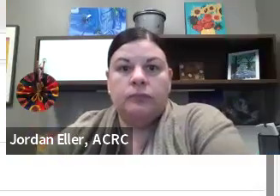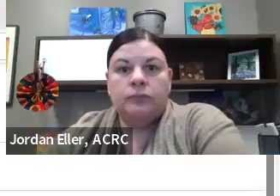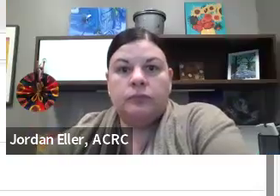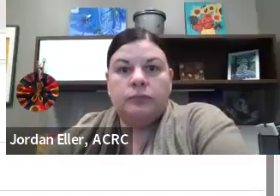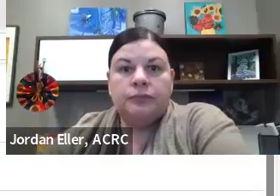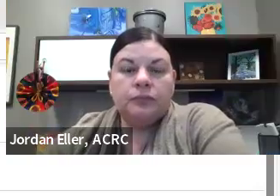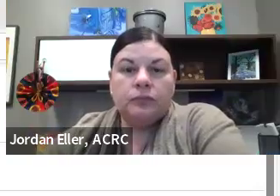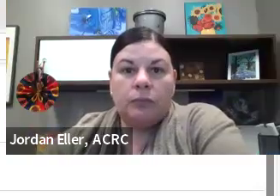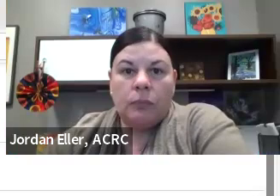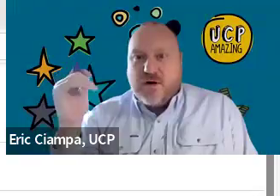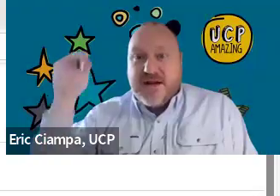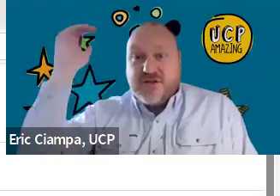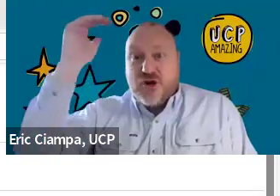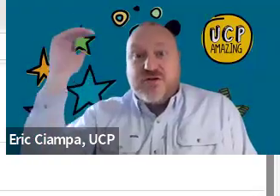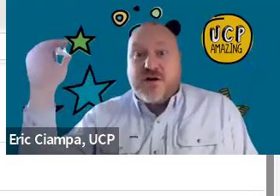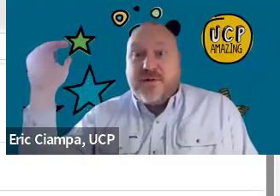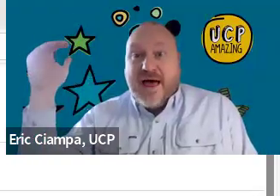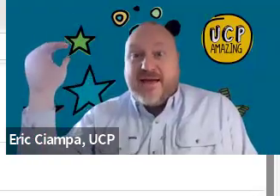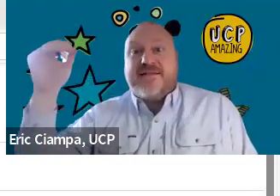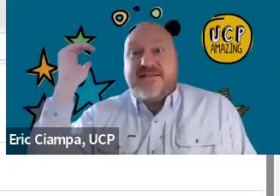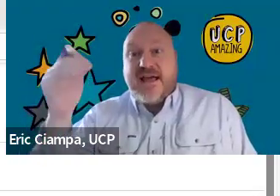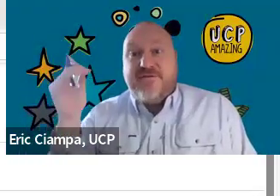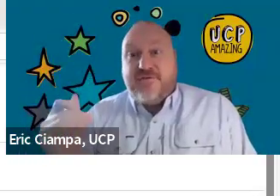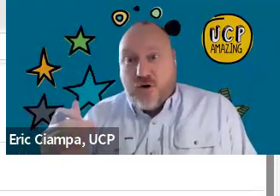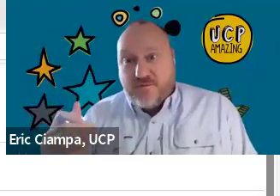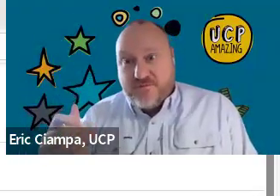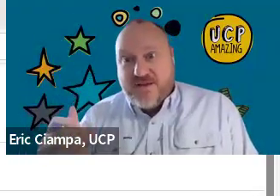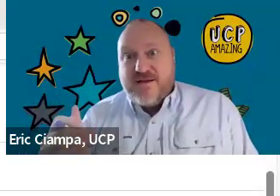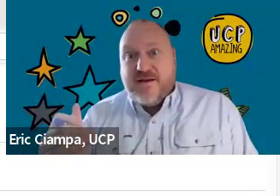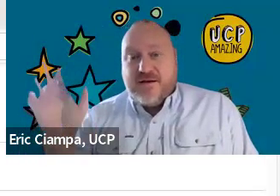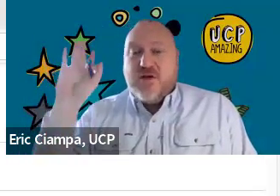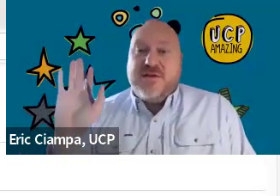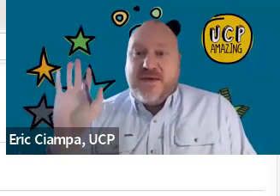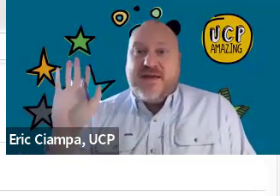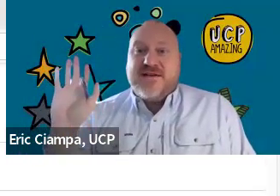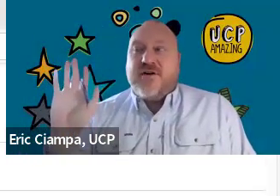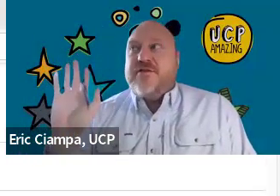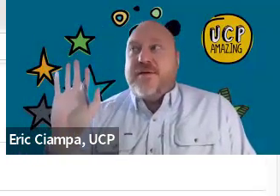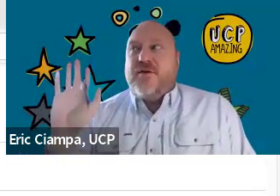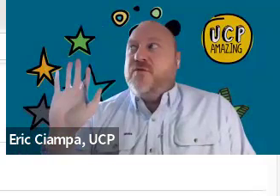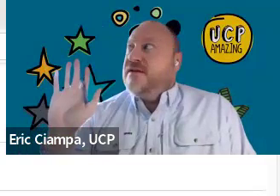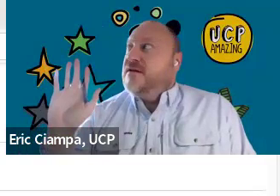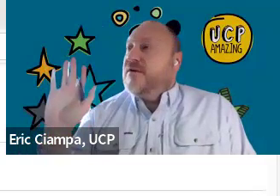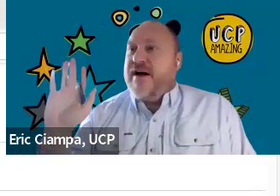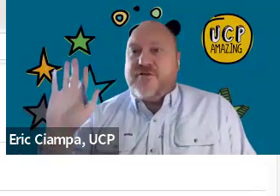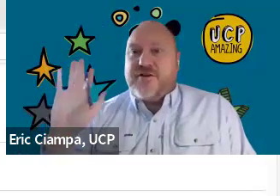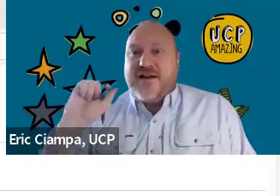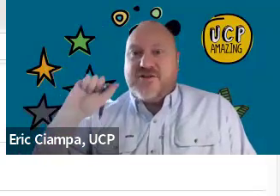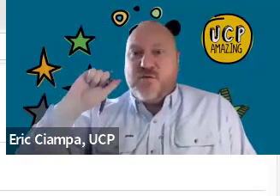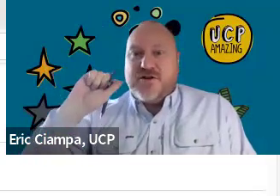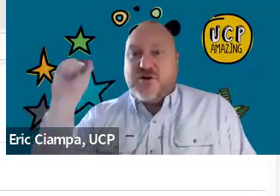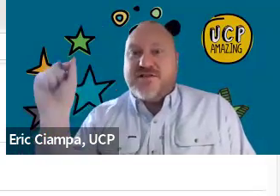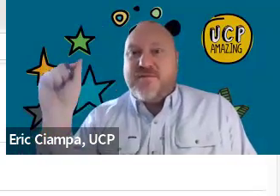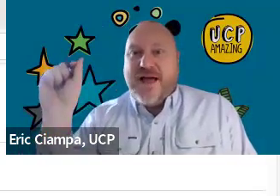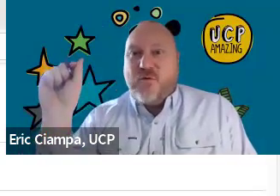you download one of those DDS forms and it shows you're compliant, save the form. UCP and several other people's with the provider directory